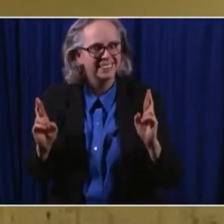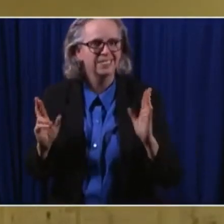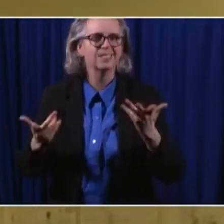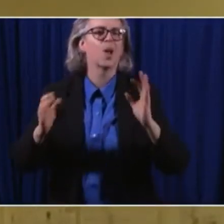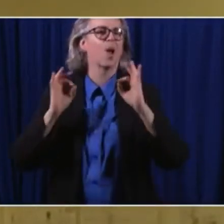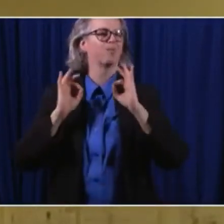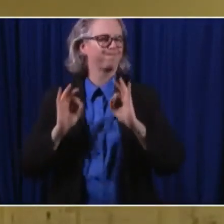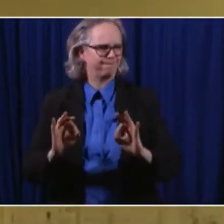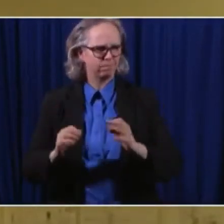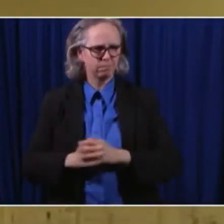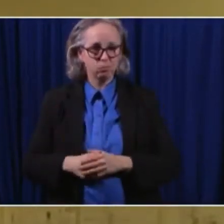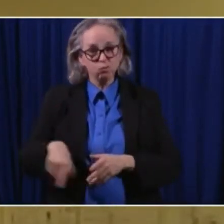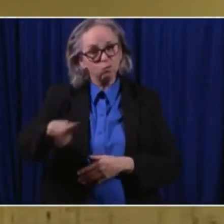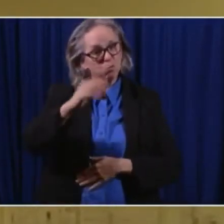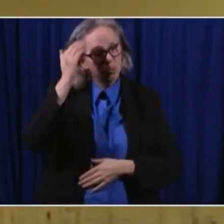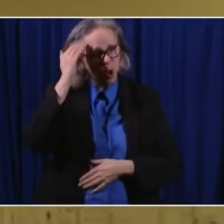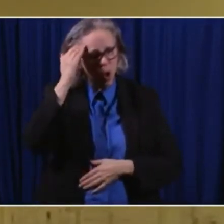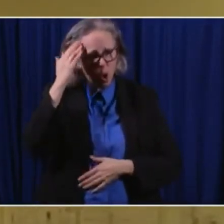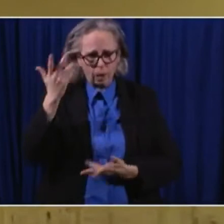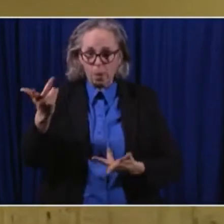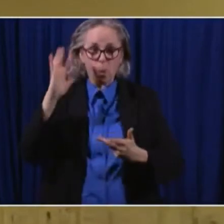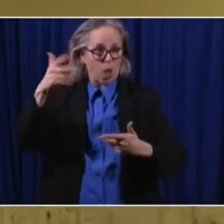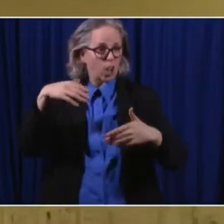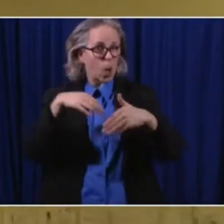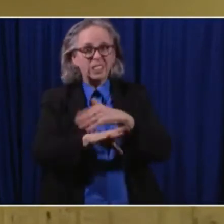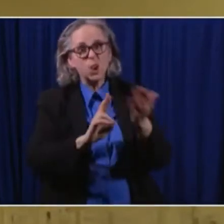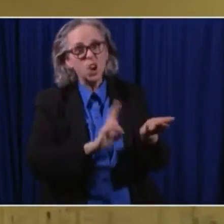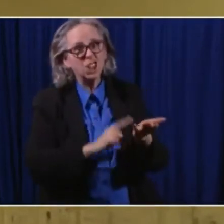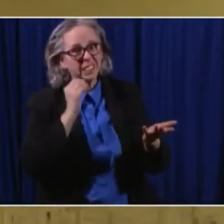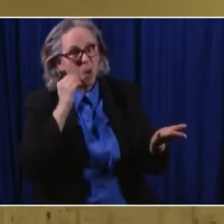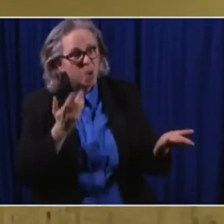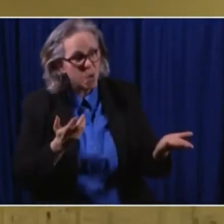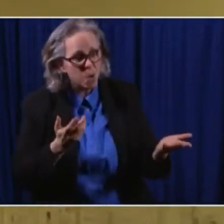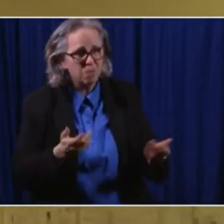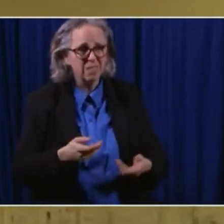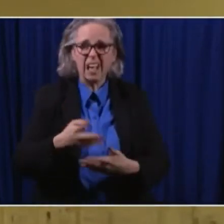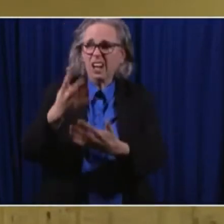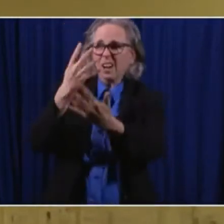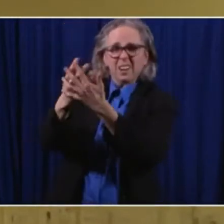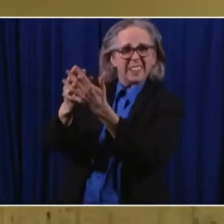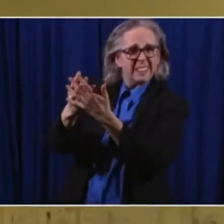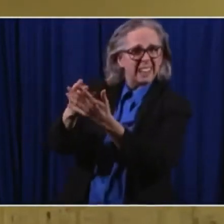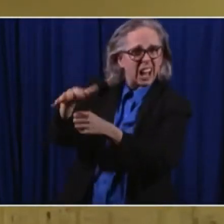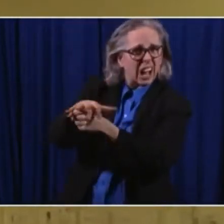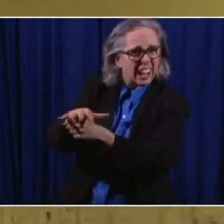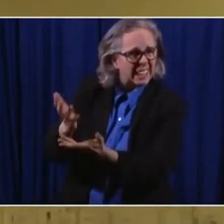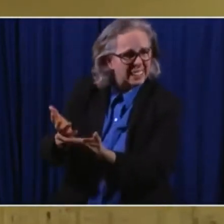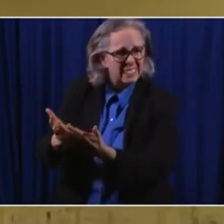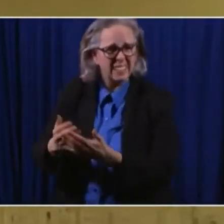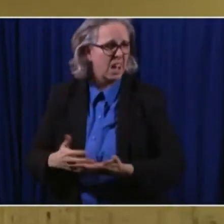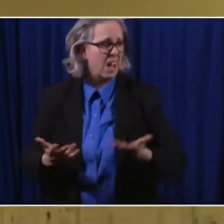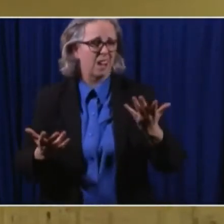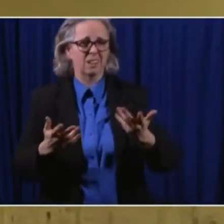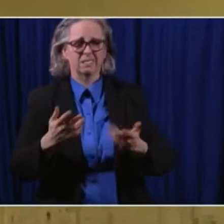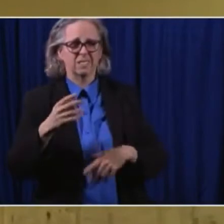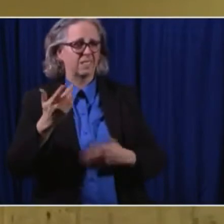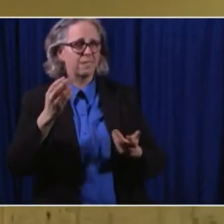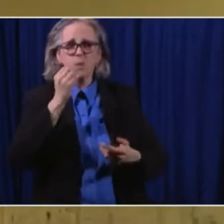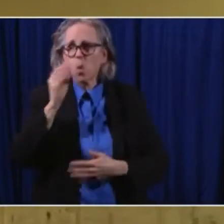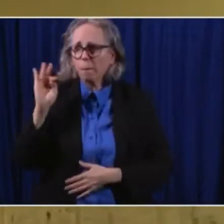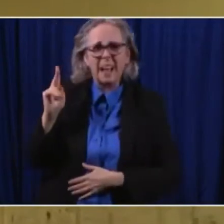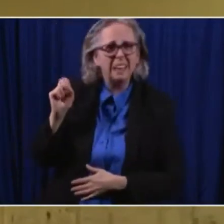homes, in some cases going into correctional facilities, providing support at the food banks. Now we can ensure that those people